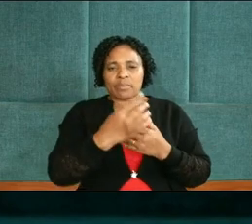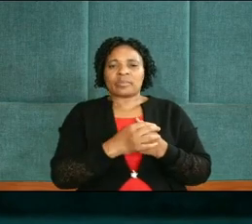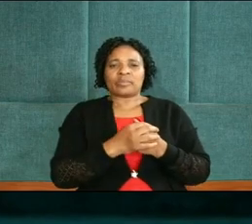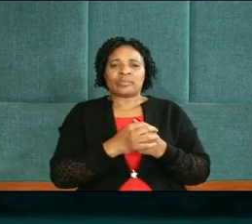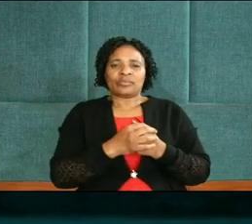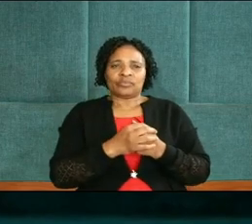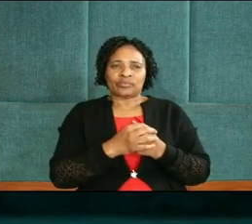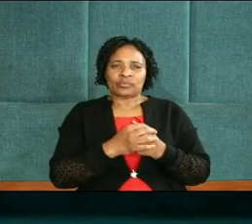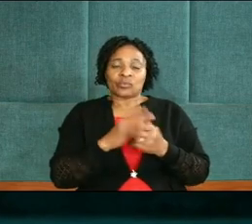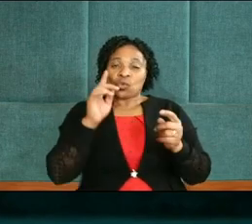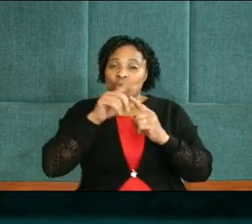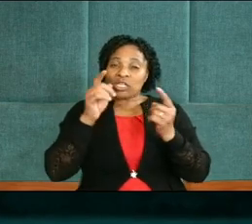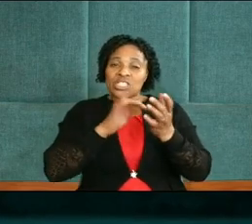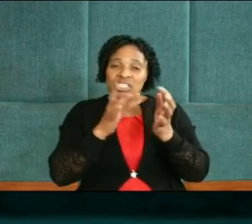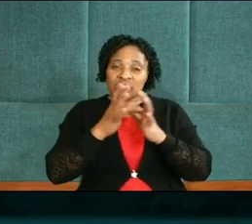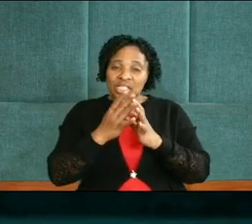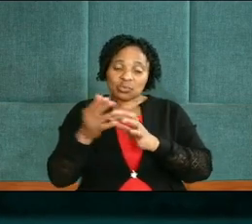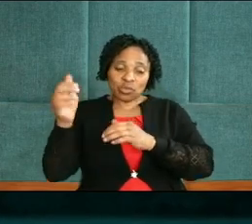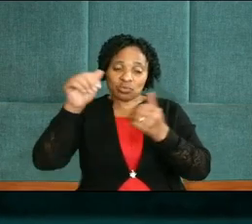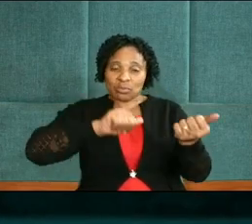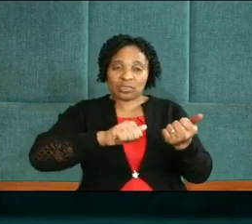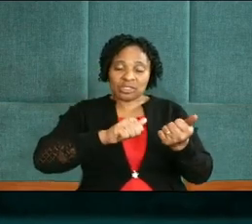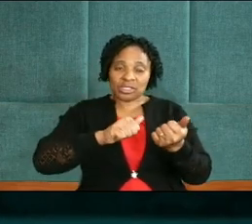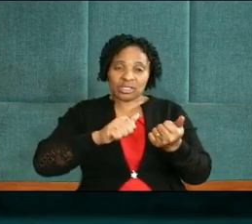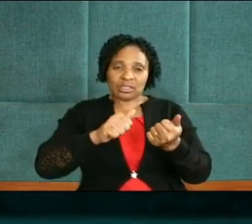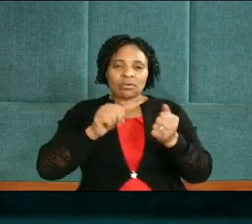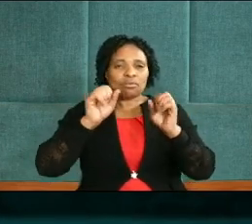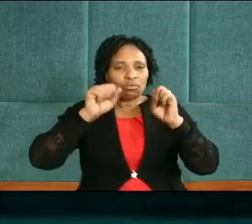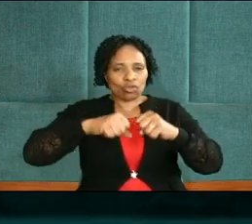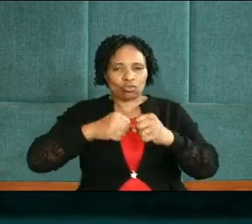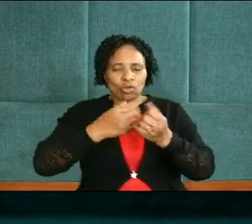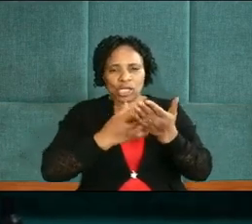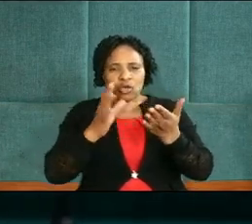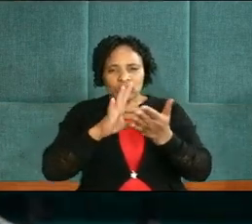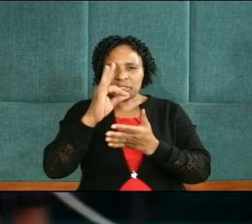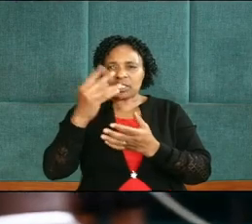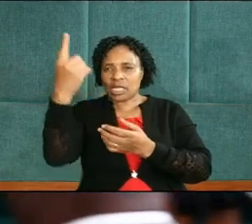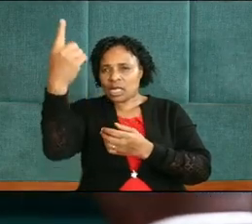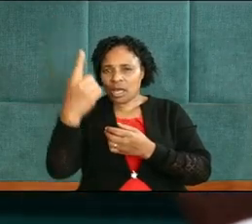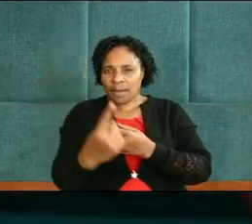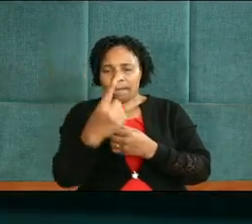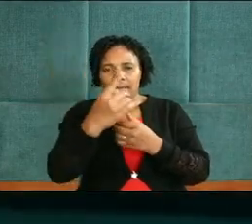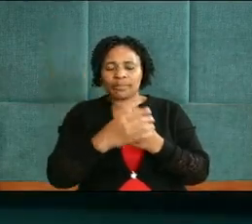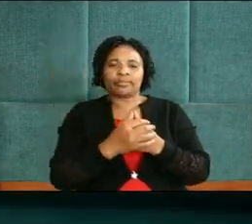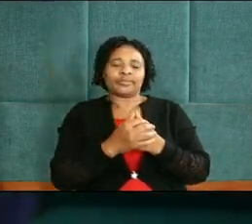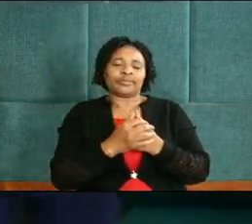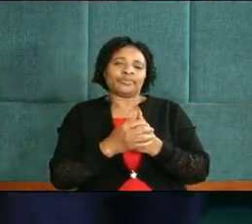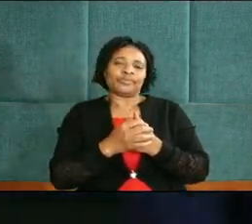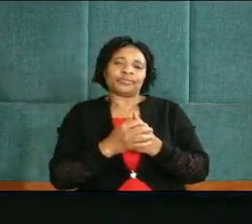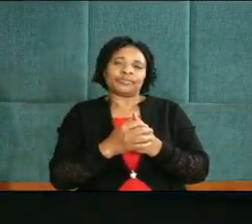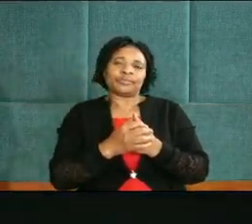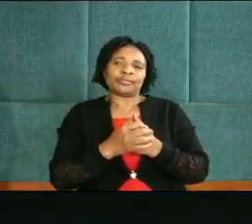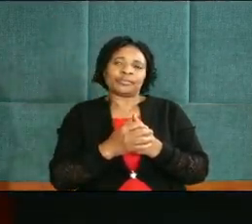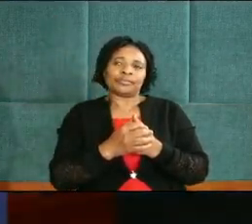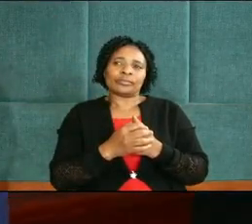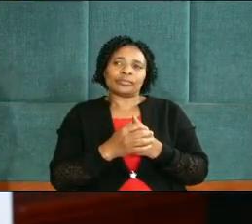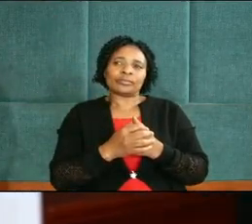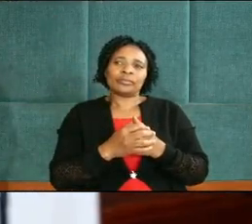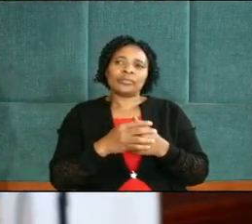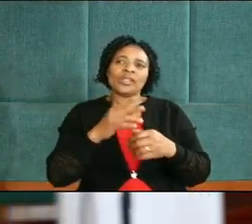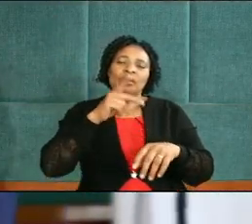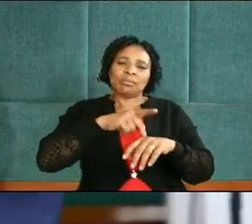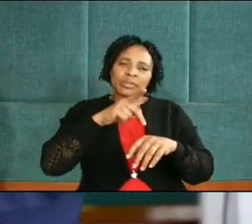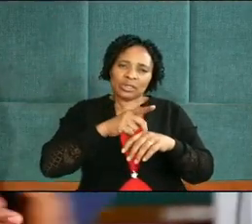Mm-hmm. When Jesus was being baptized, guess what? Holy Ghost come down. Peter encouraged the folks